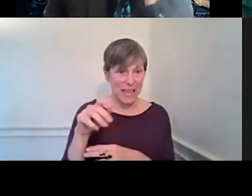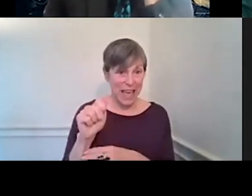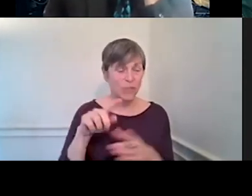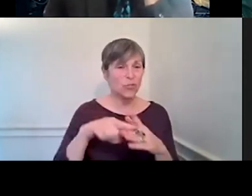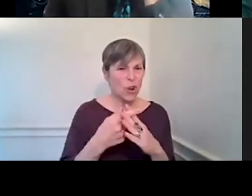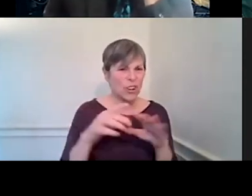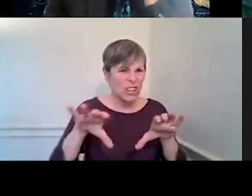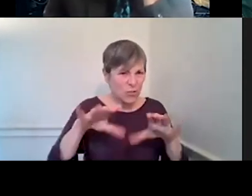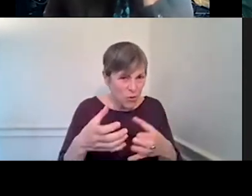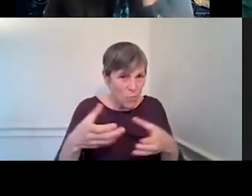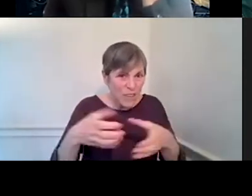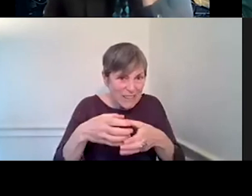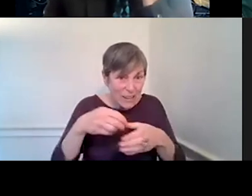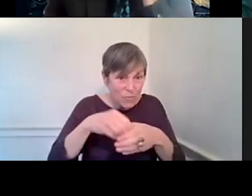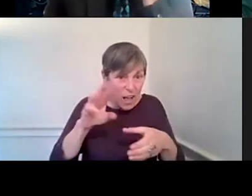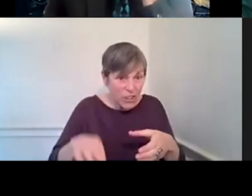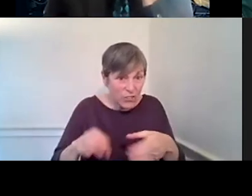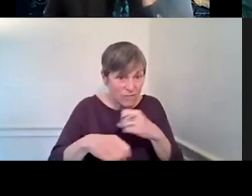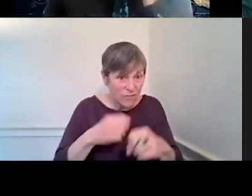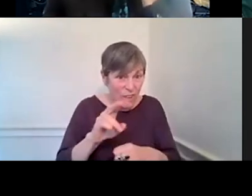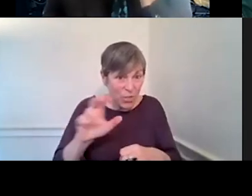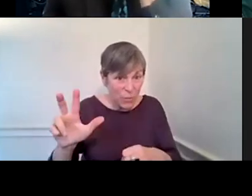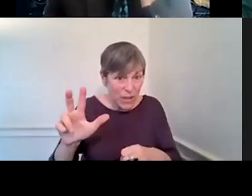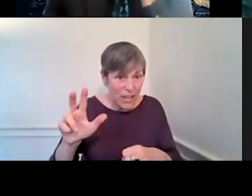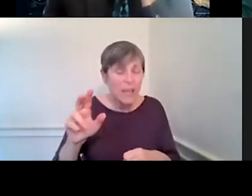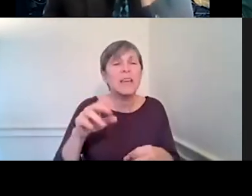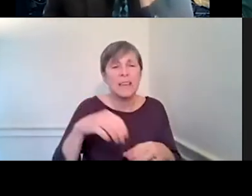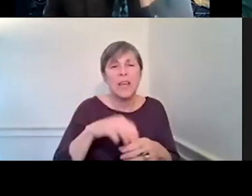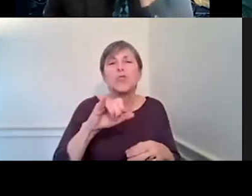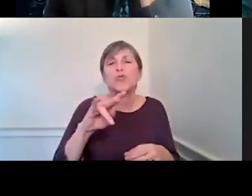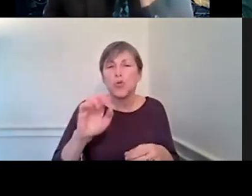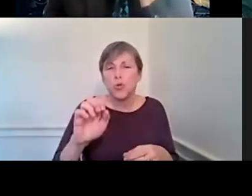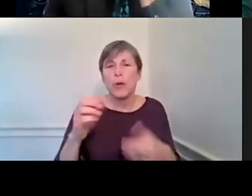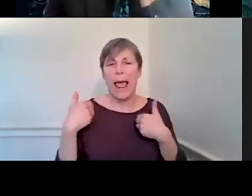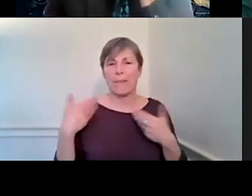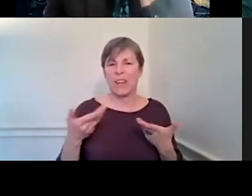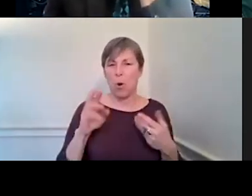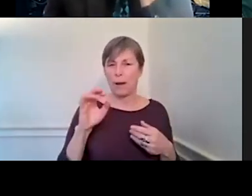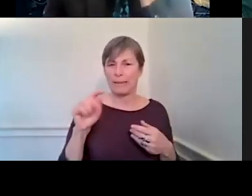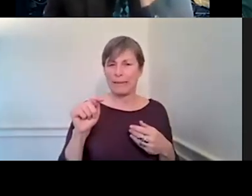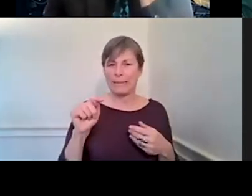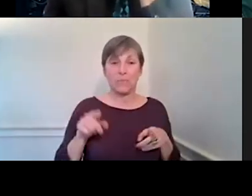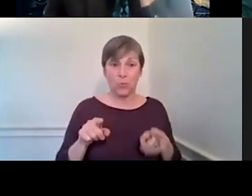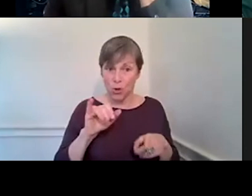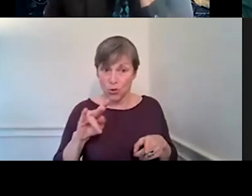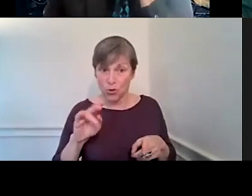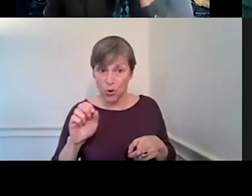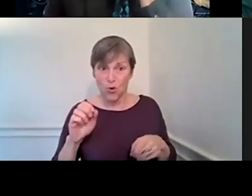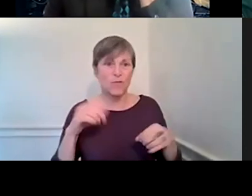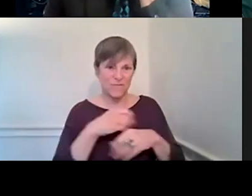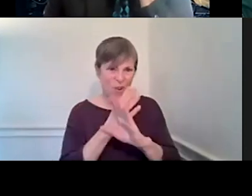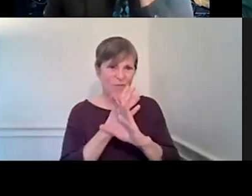It runs at RIT now in June. Oh, okay. Running on Zoom now. Well, Steve, who used to work, he was the internal auditor